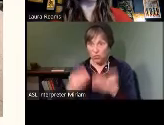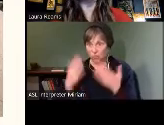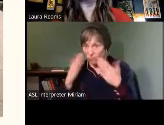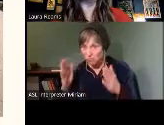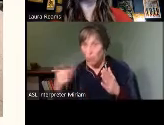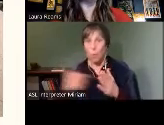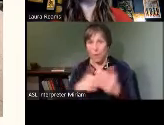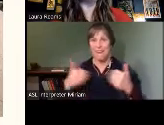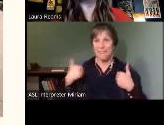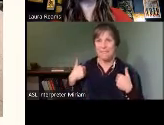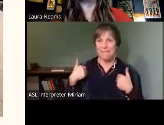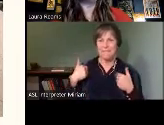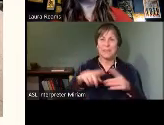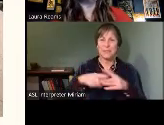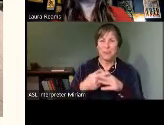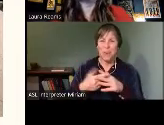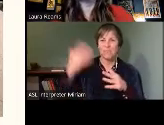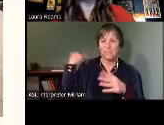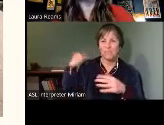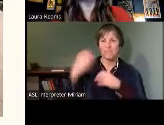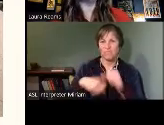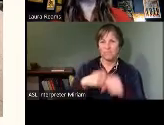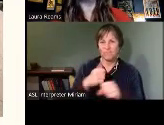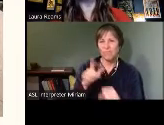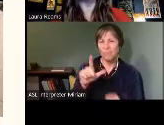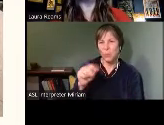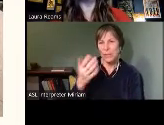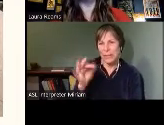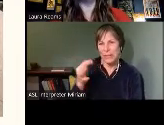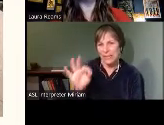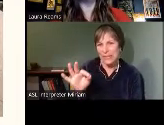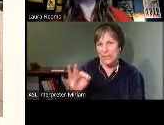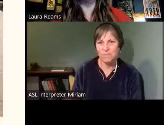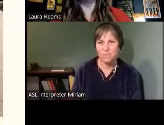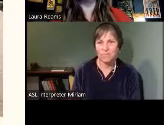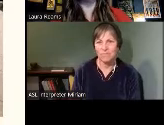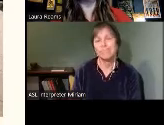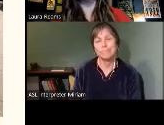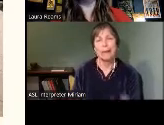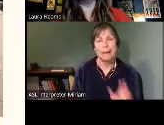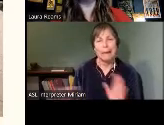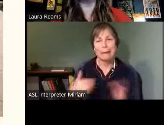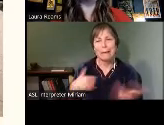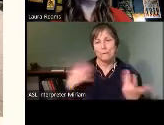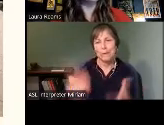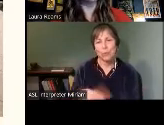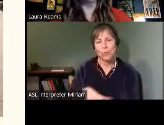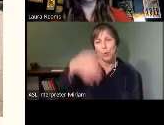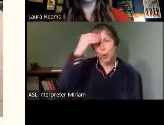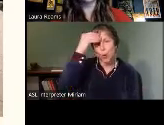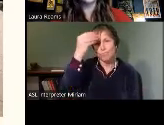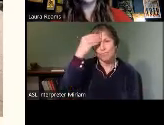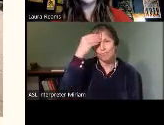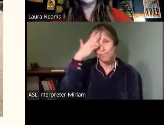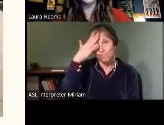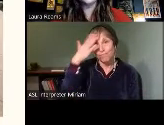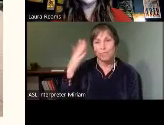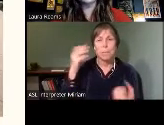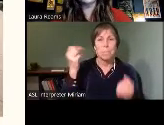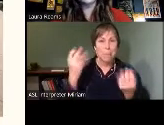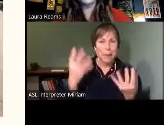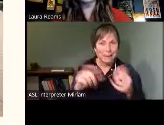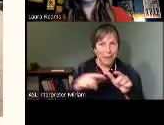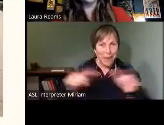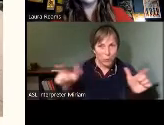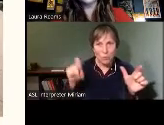2019 um and this was just another lesson learned so making sure you have multilingual support and signage